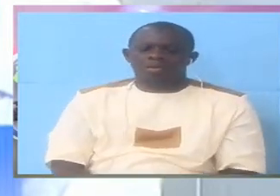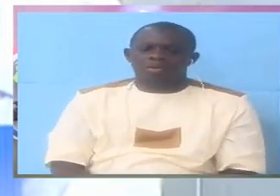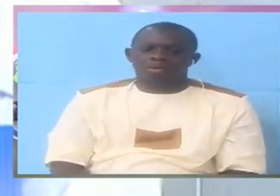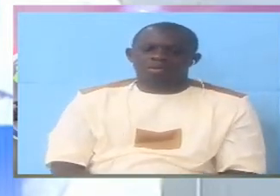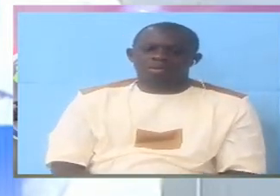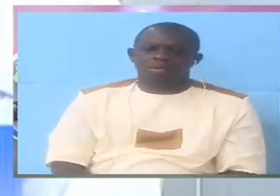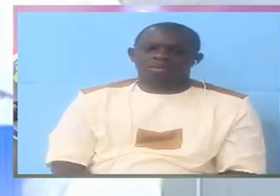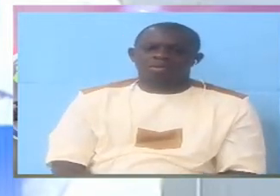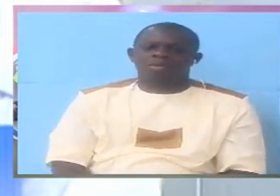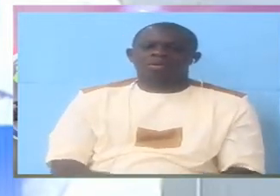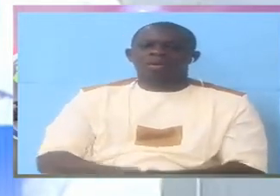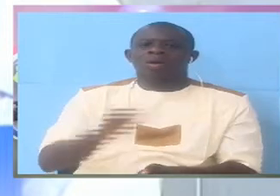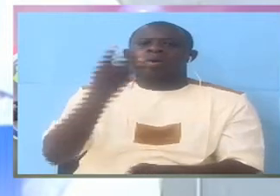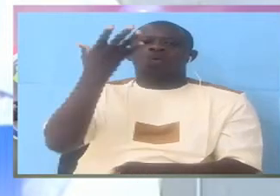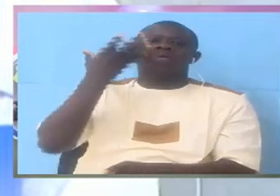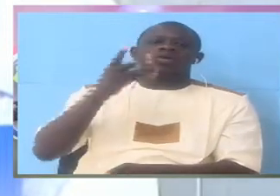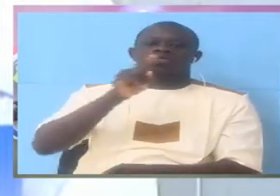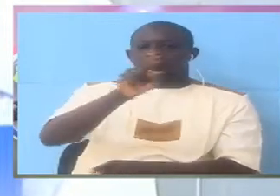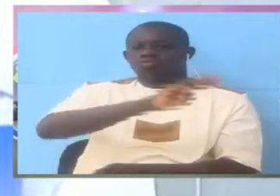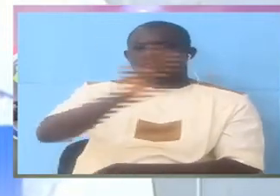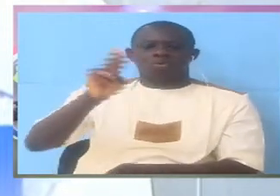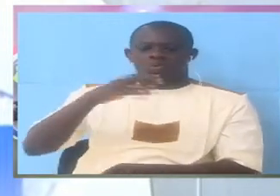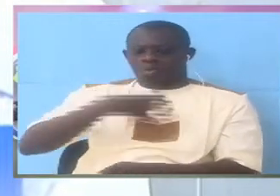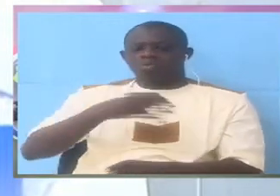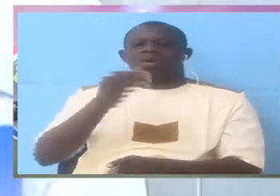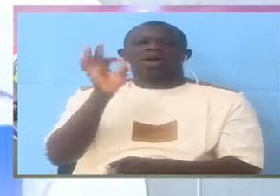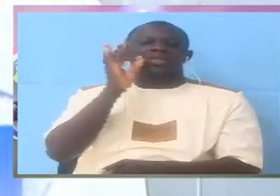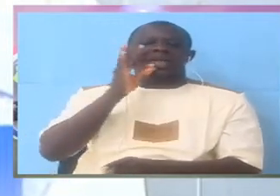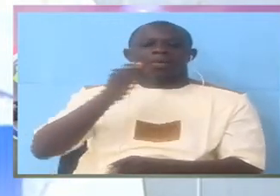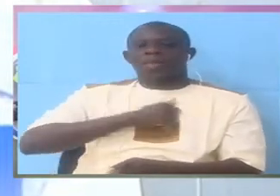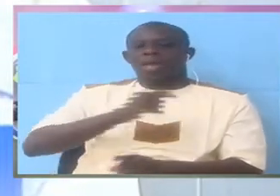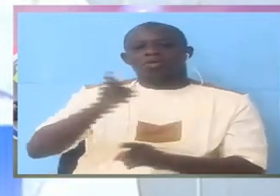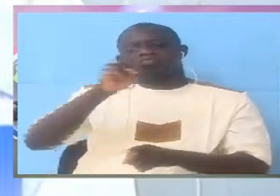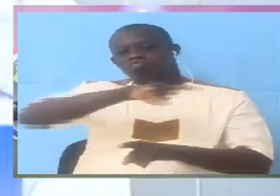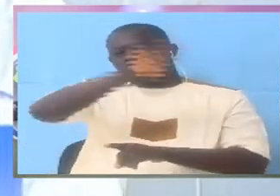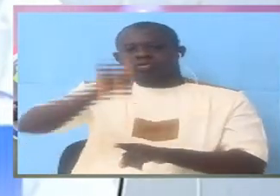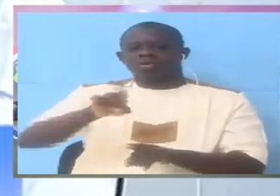Again, you don't want to answer my question. Thank you, Chairman. Thank you